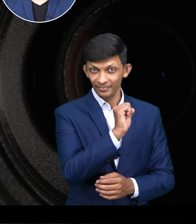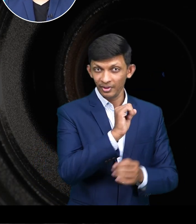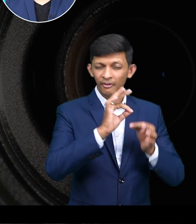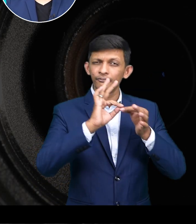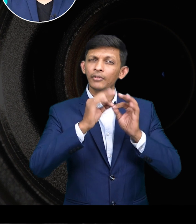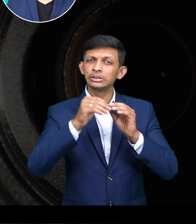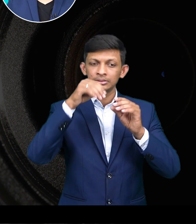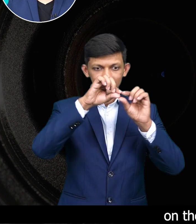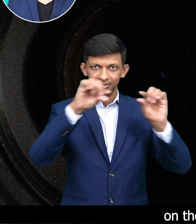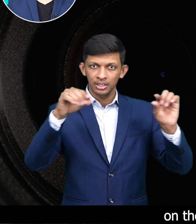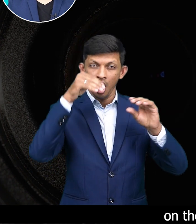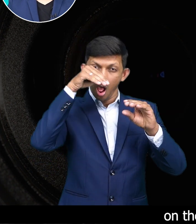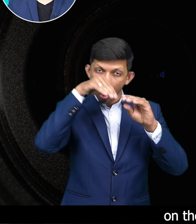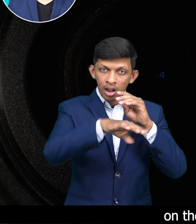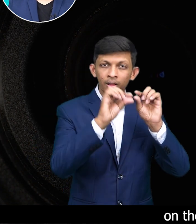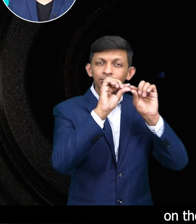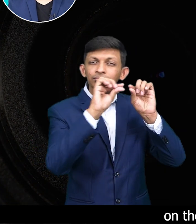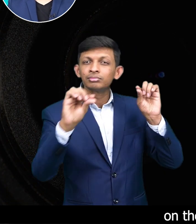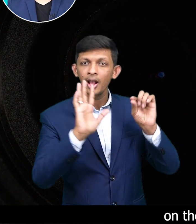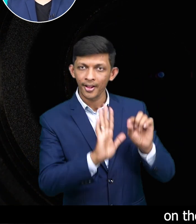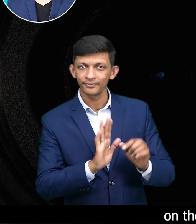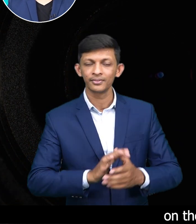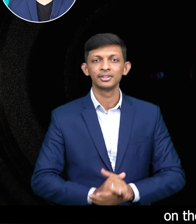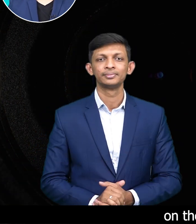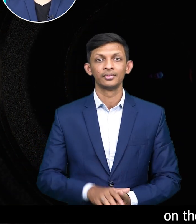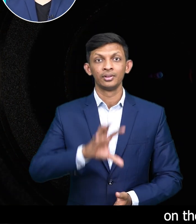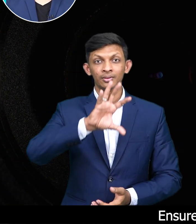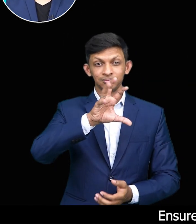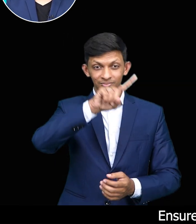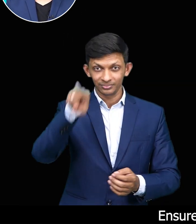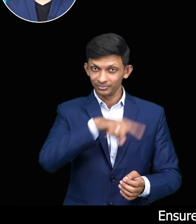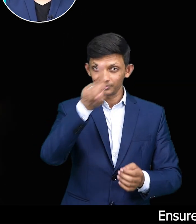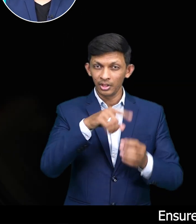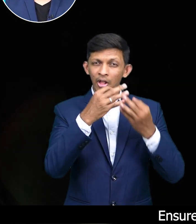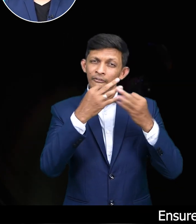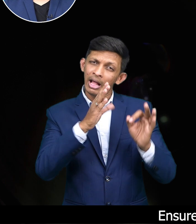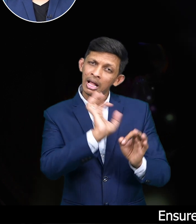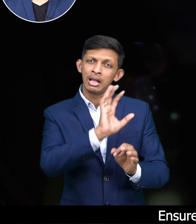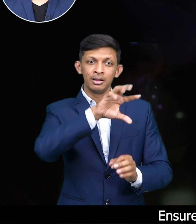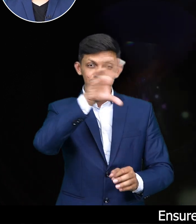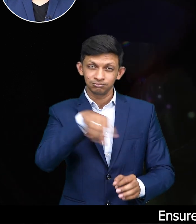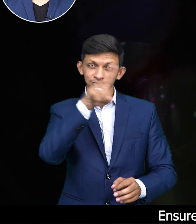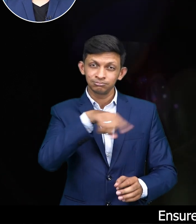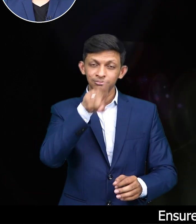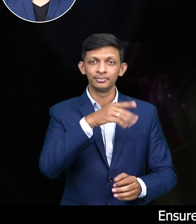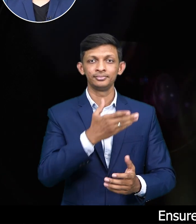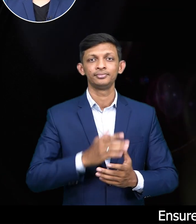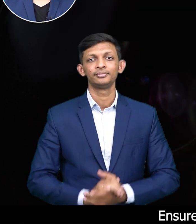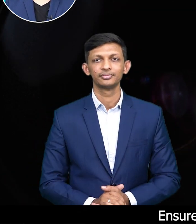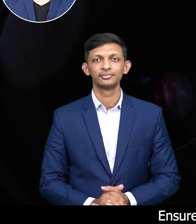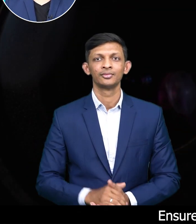Fix the disc loosely on the tip of refill of a ball pen. Ensure that the disc rotates